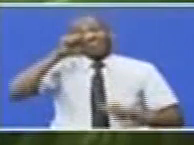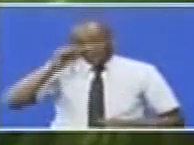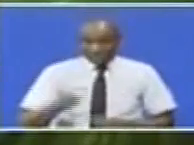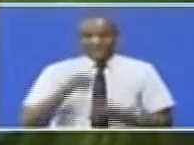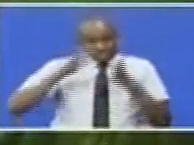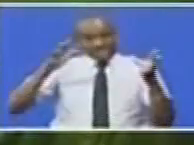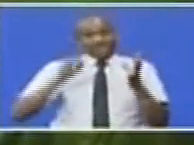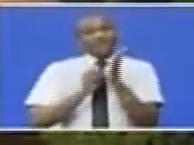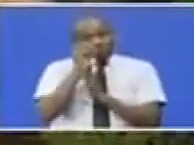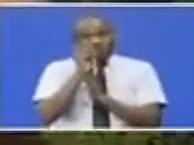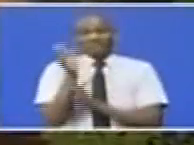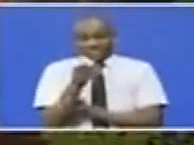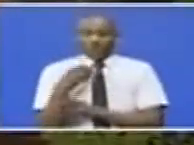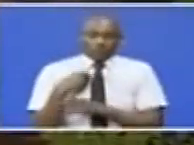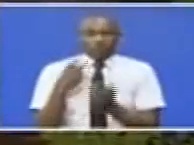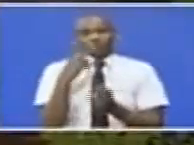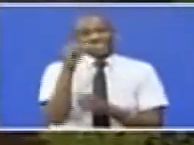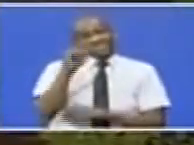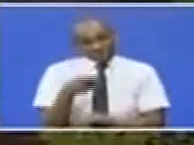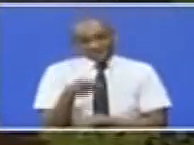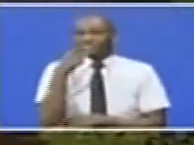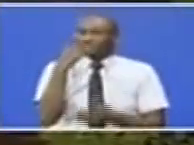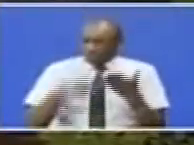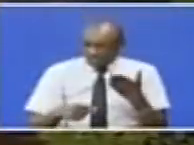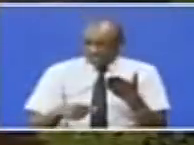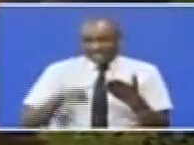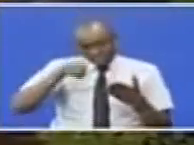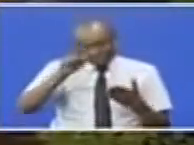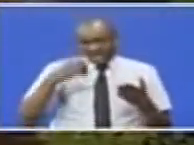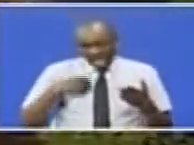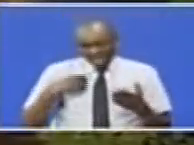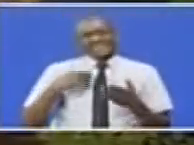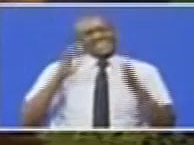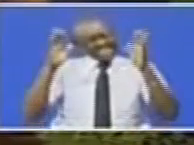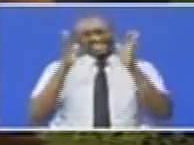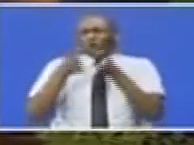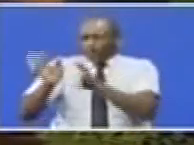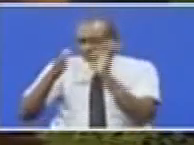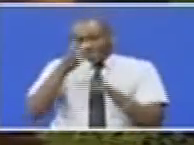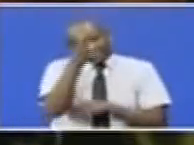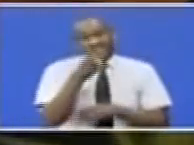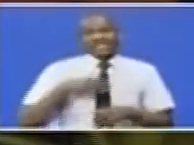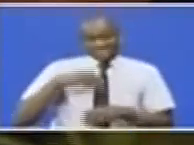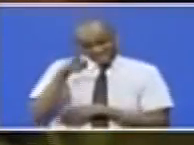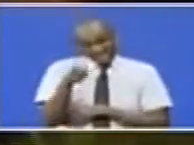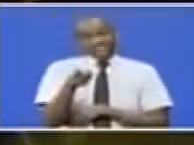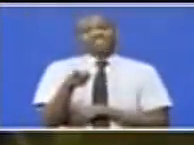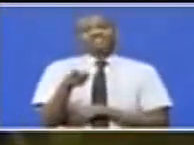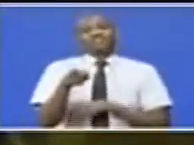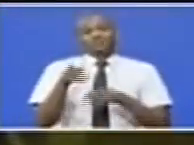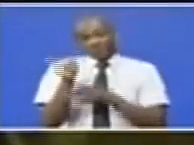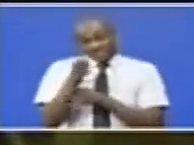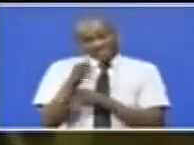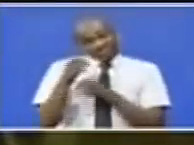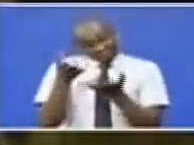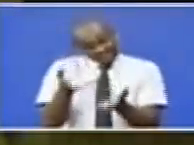shillings or 20,000 shillings. And Peter insists that there are great opportunities available in ornamental fish culture, for they